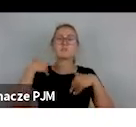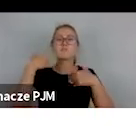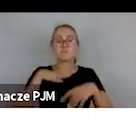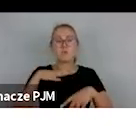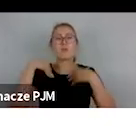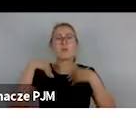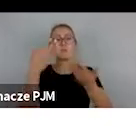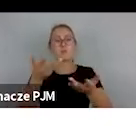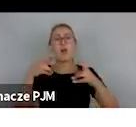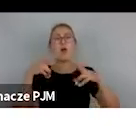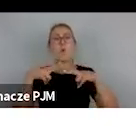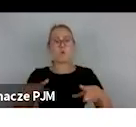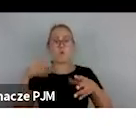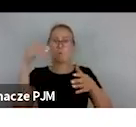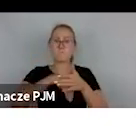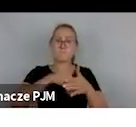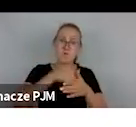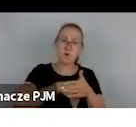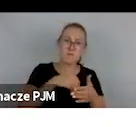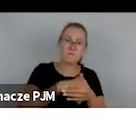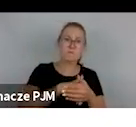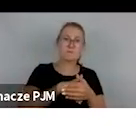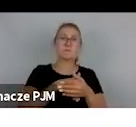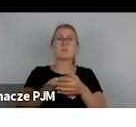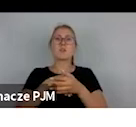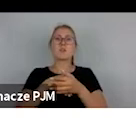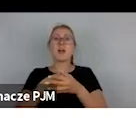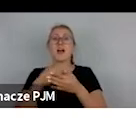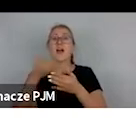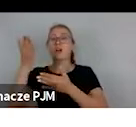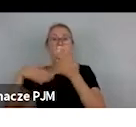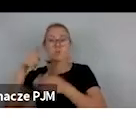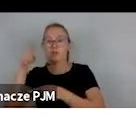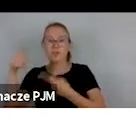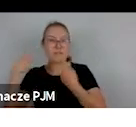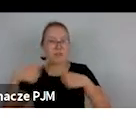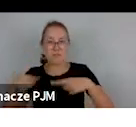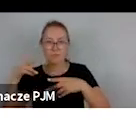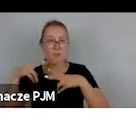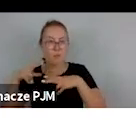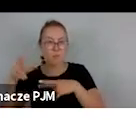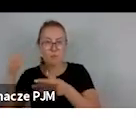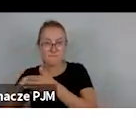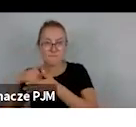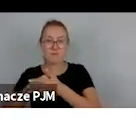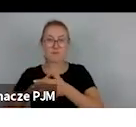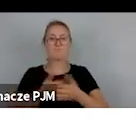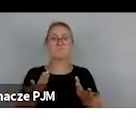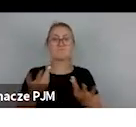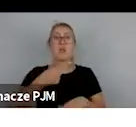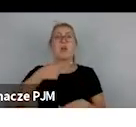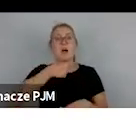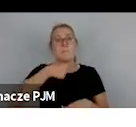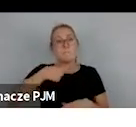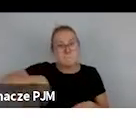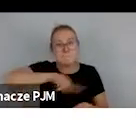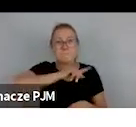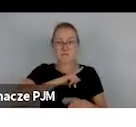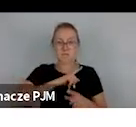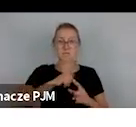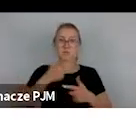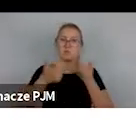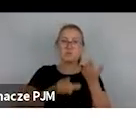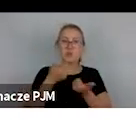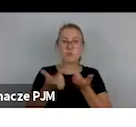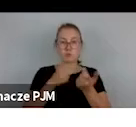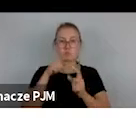men not so much. And so we pushed for that change so that we could begin to change the narrative around men's